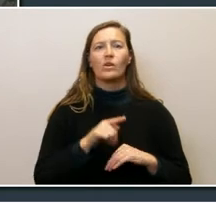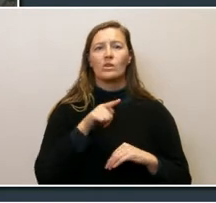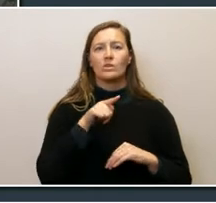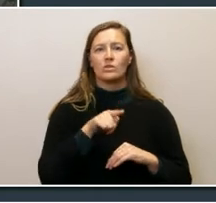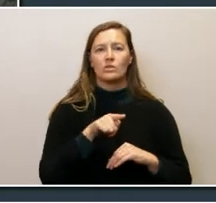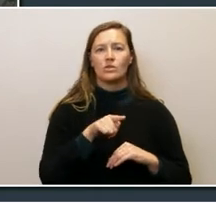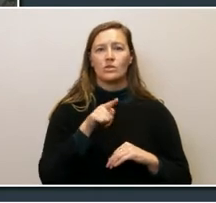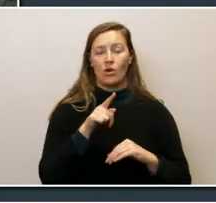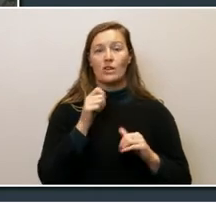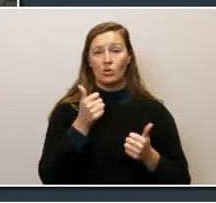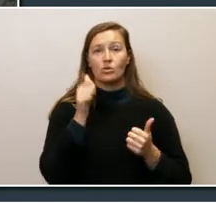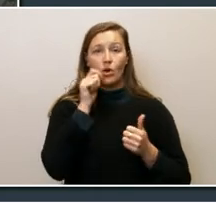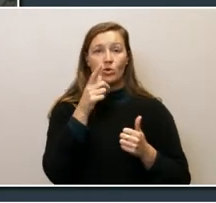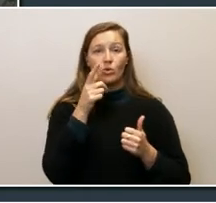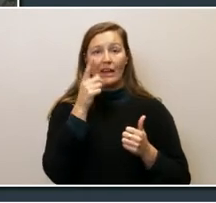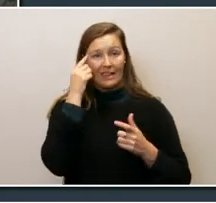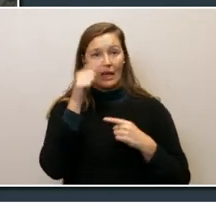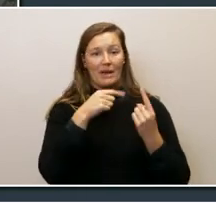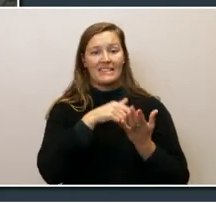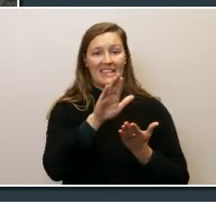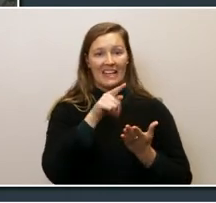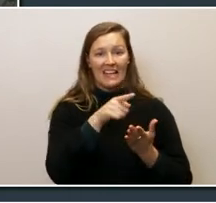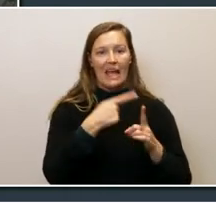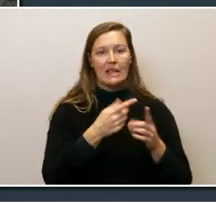on the potential sale of that site and the